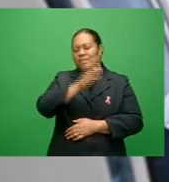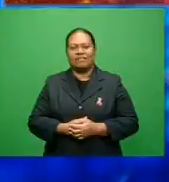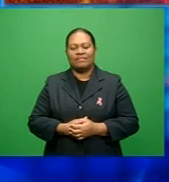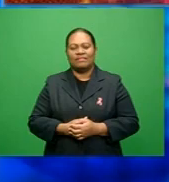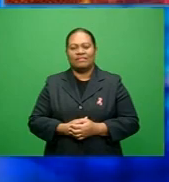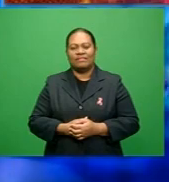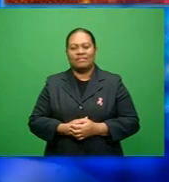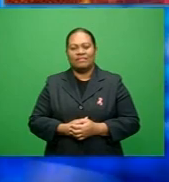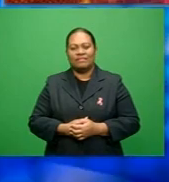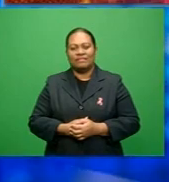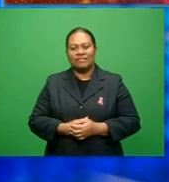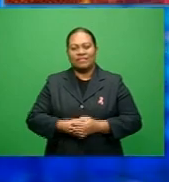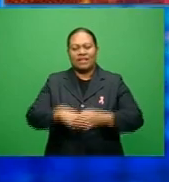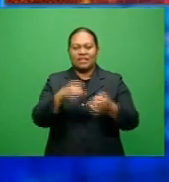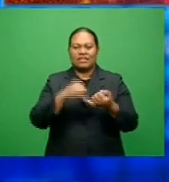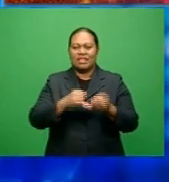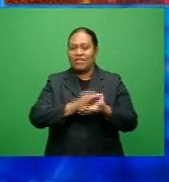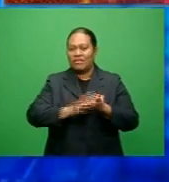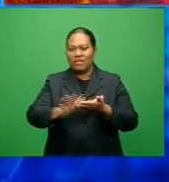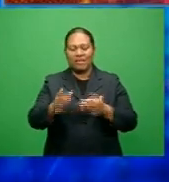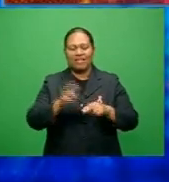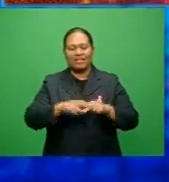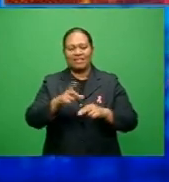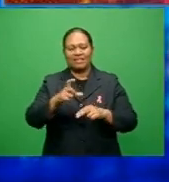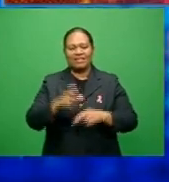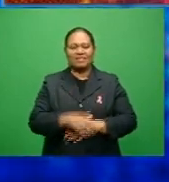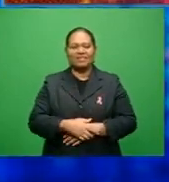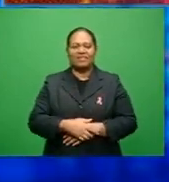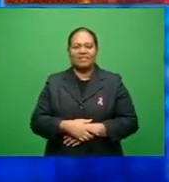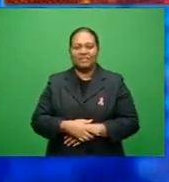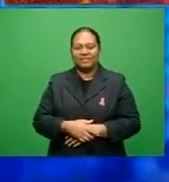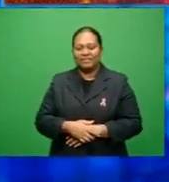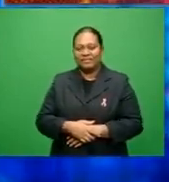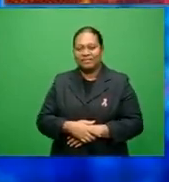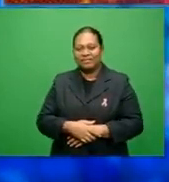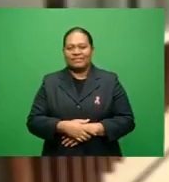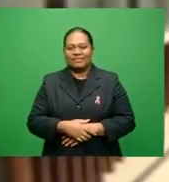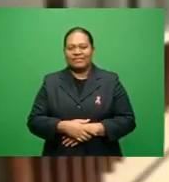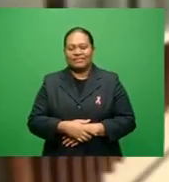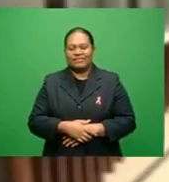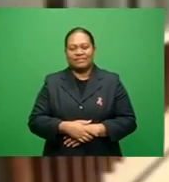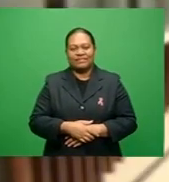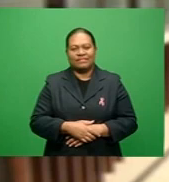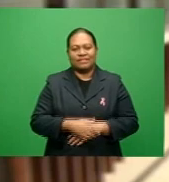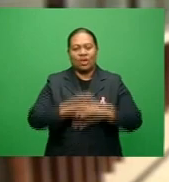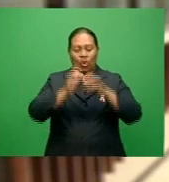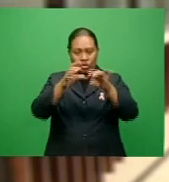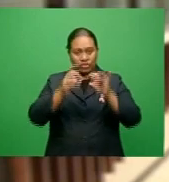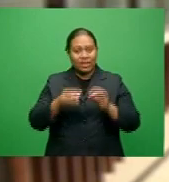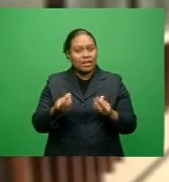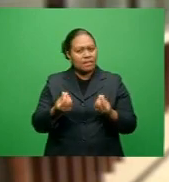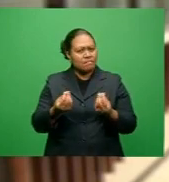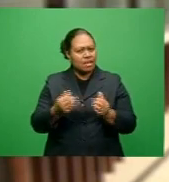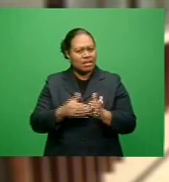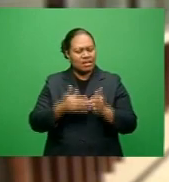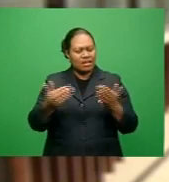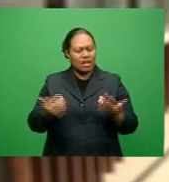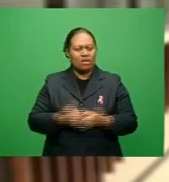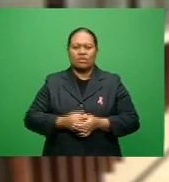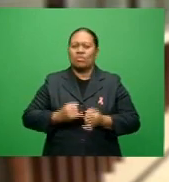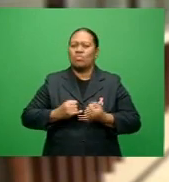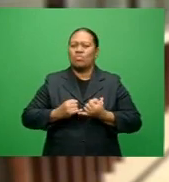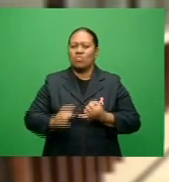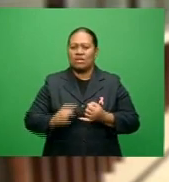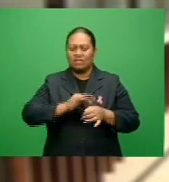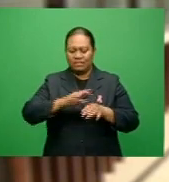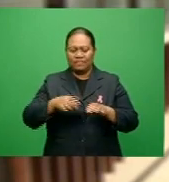lunchtime. Sharon from HFC Bank joins us now with the latest from the trading markets. The Australian dollar is set for its worst weekly